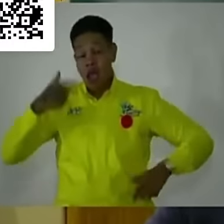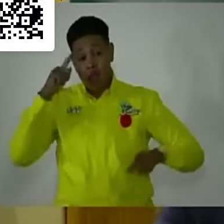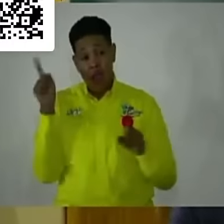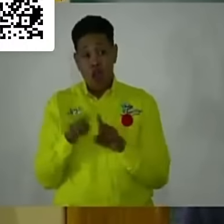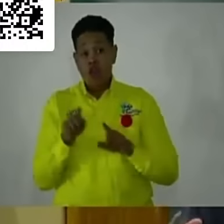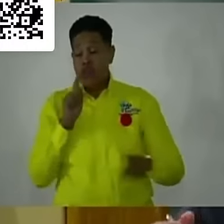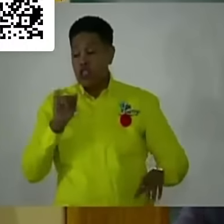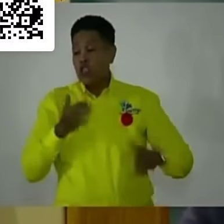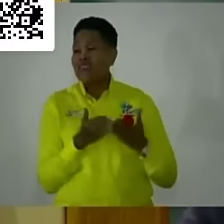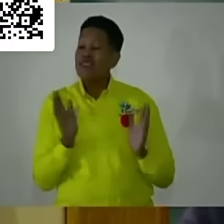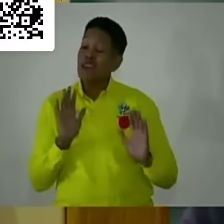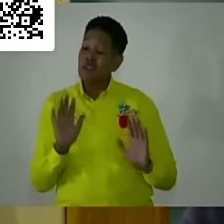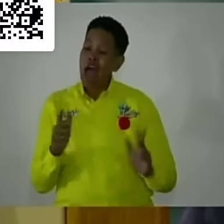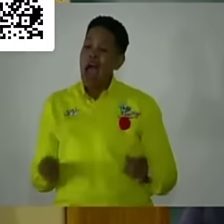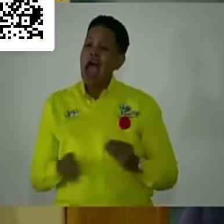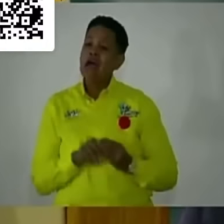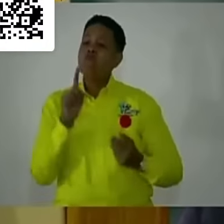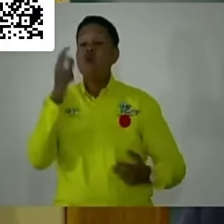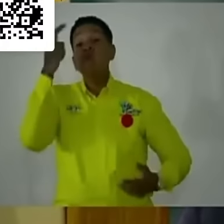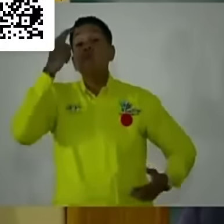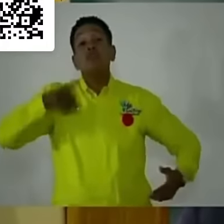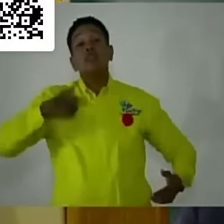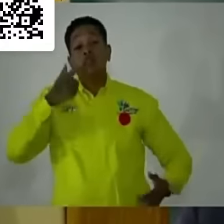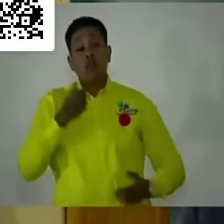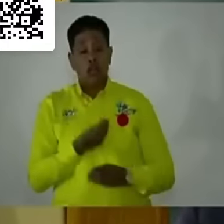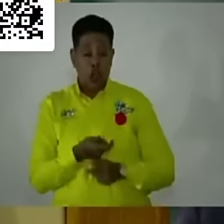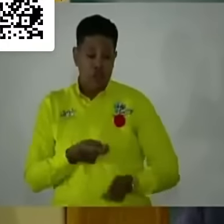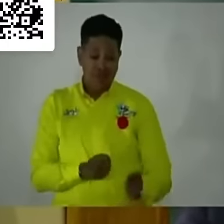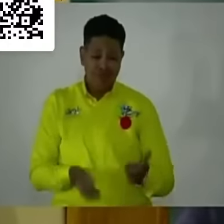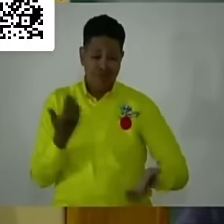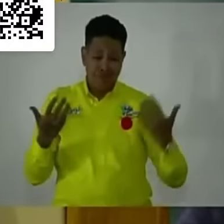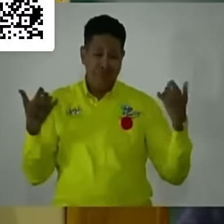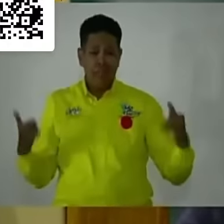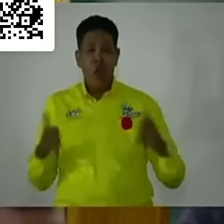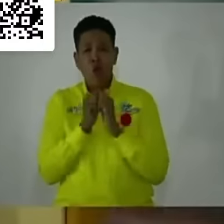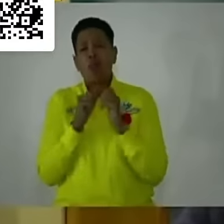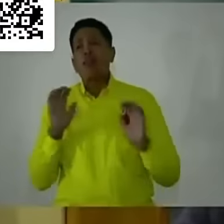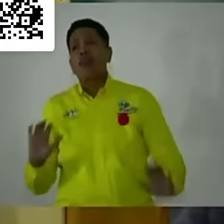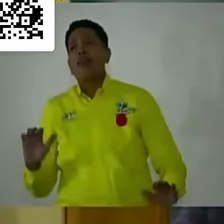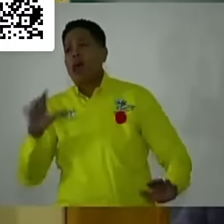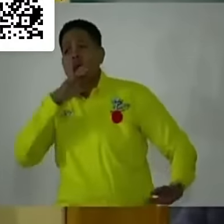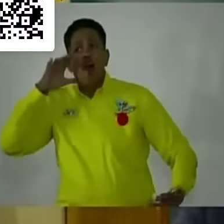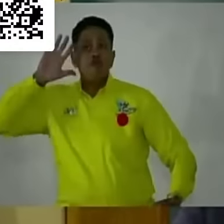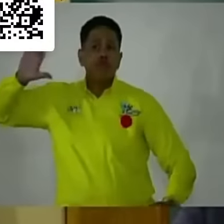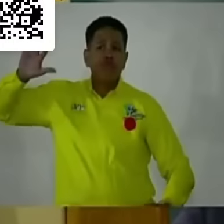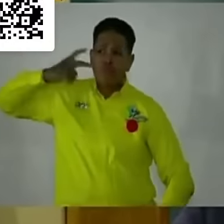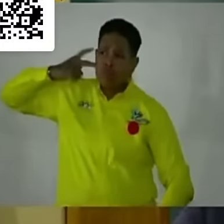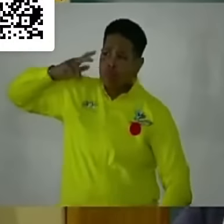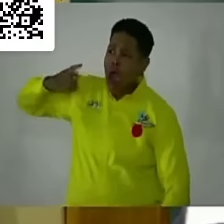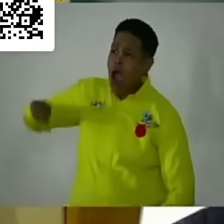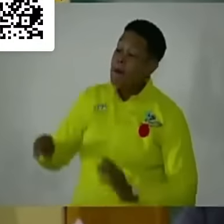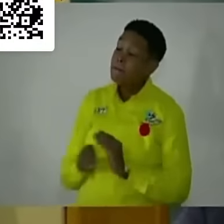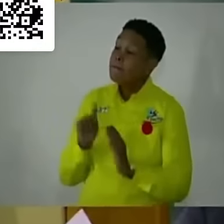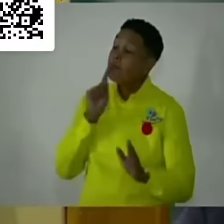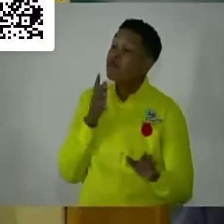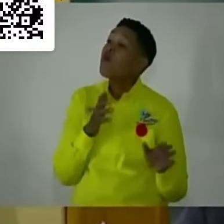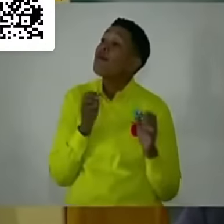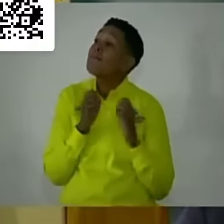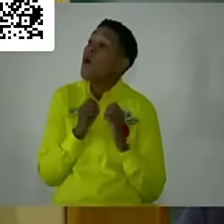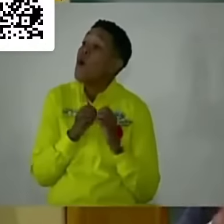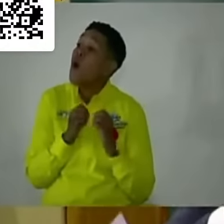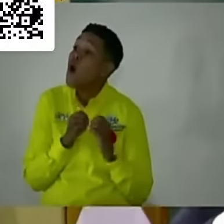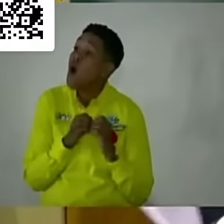just in general, that one of the reasons that mining is now with agriculture is to move more